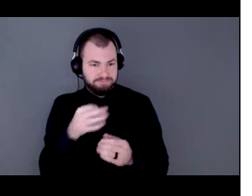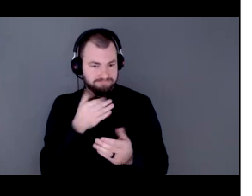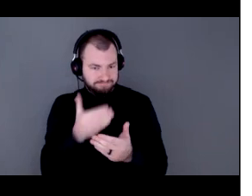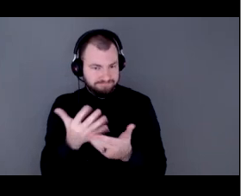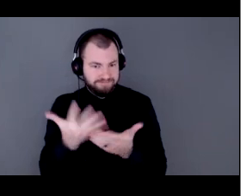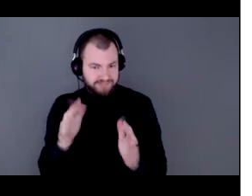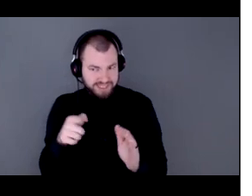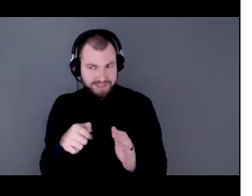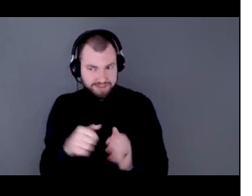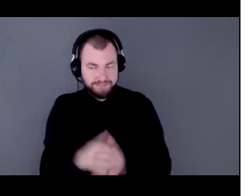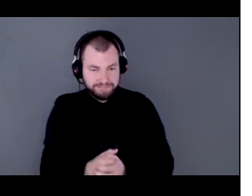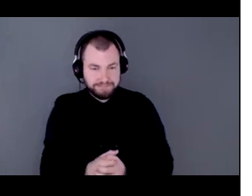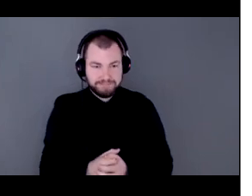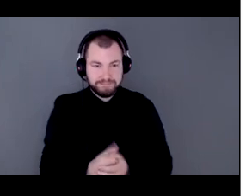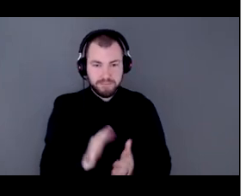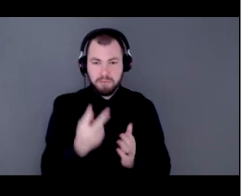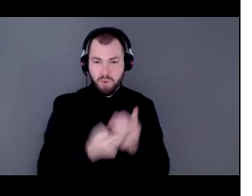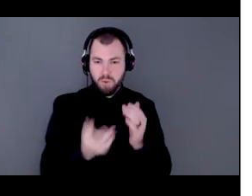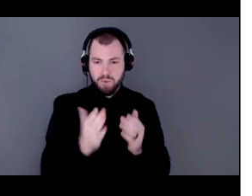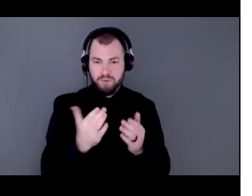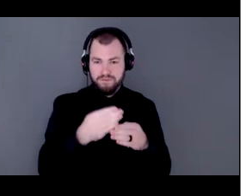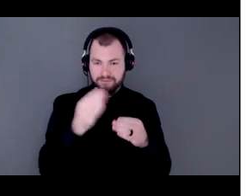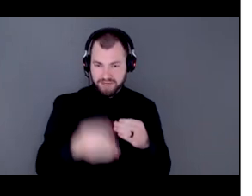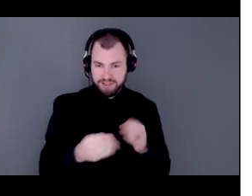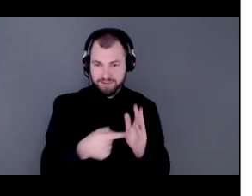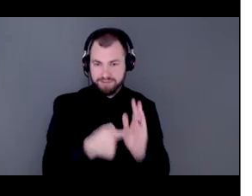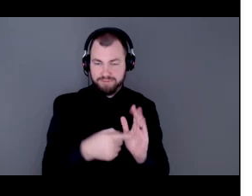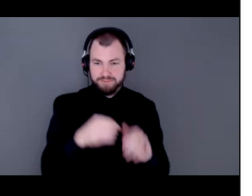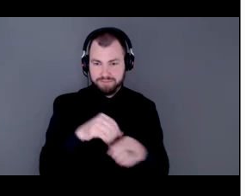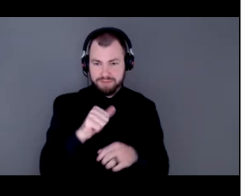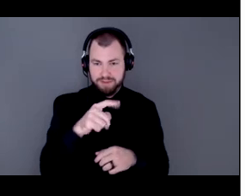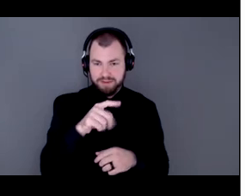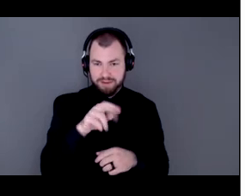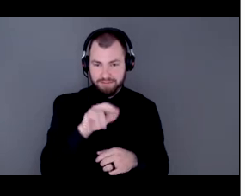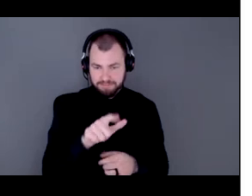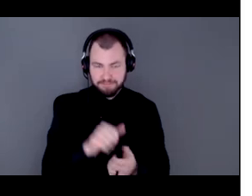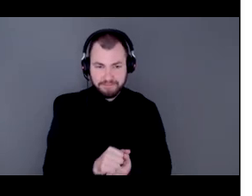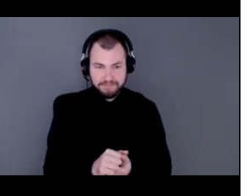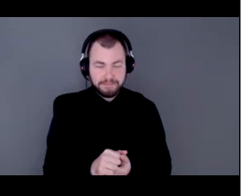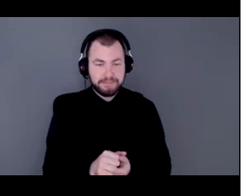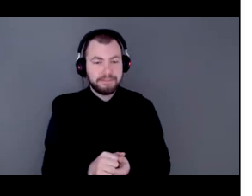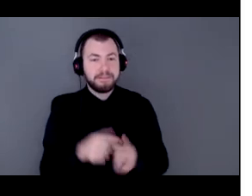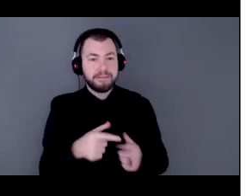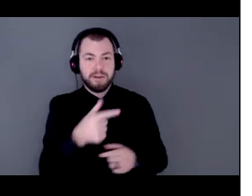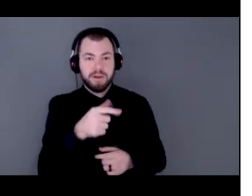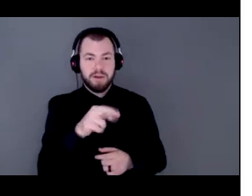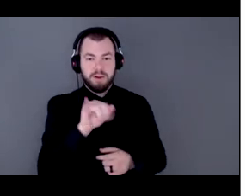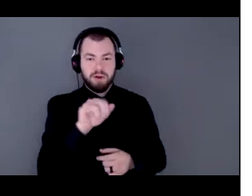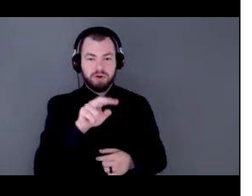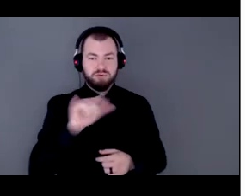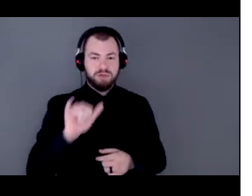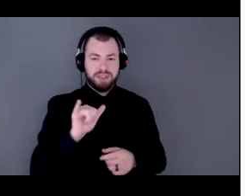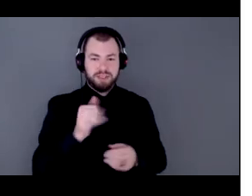please. This is what makes grizzly wood. We take plastic ocean waste. Currently, we're getting that from six